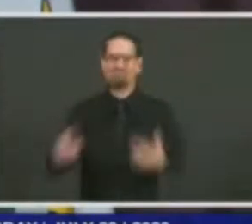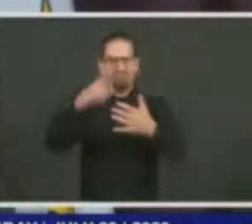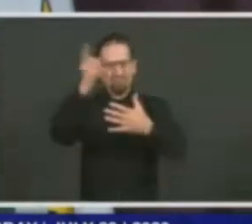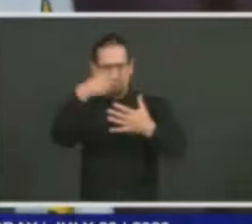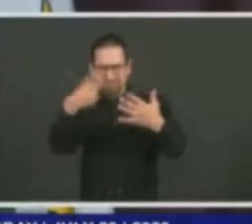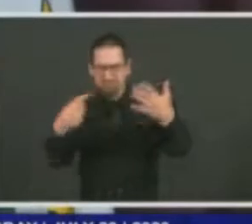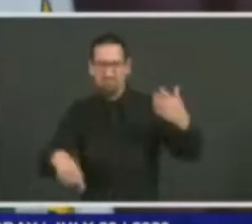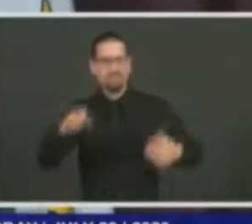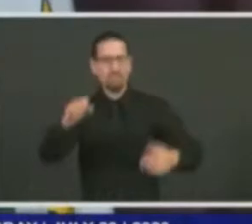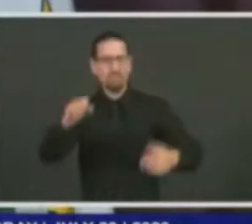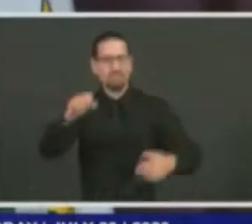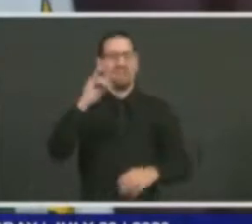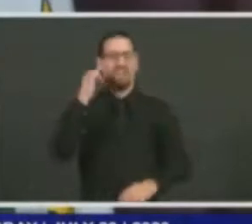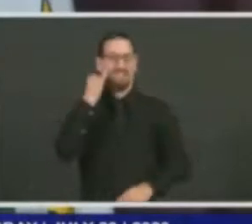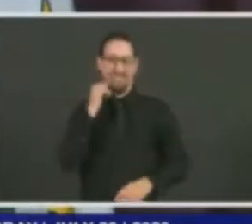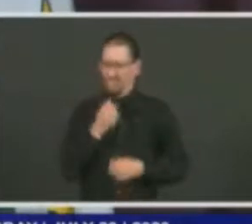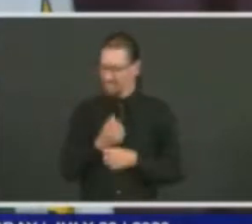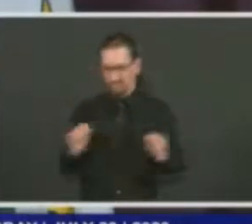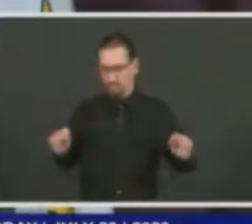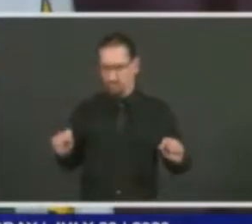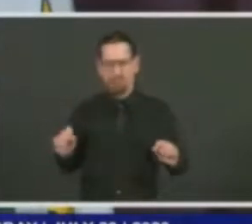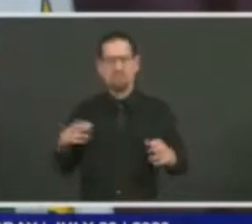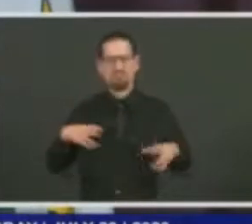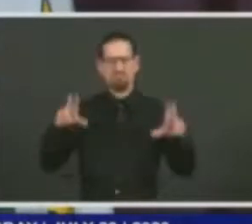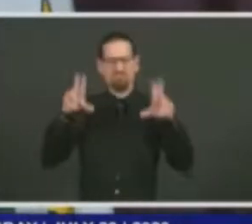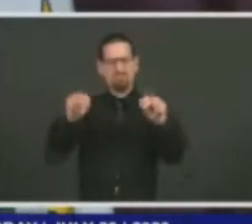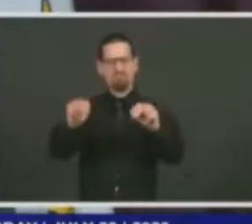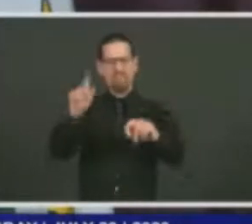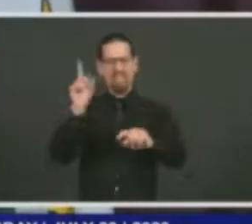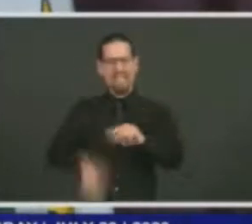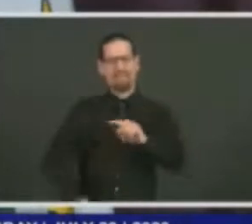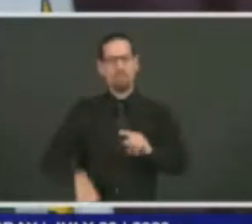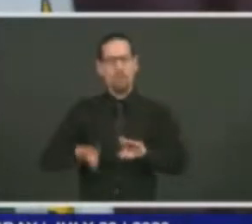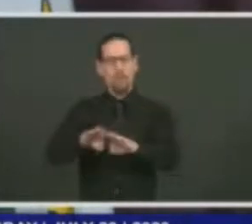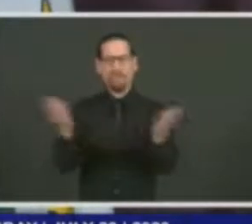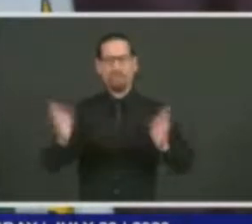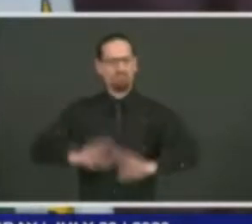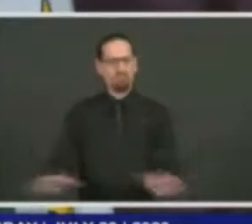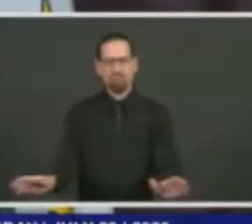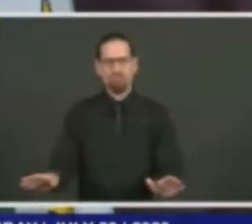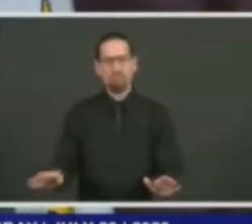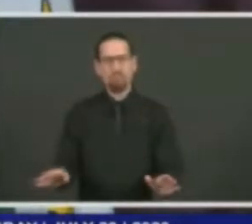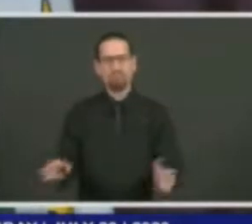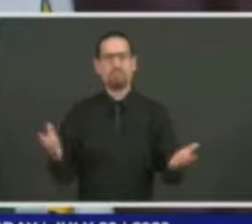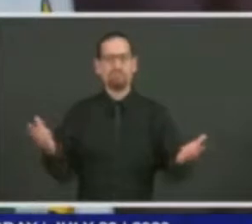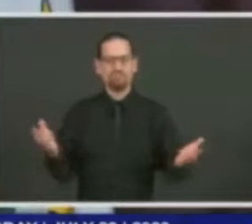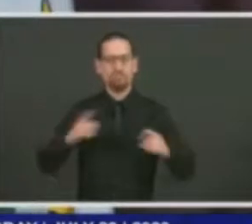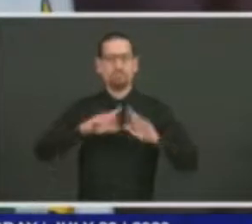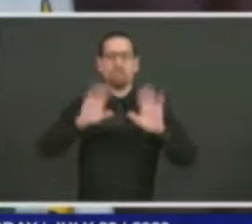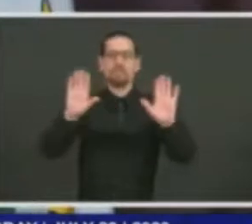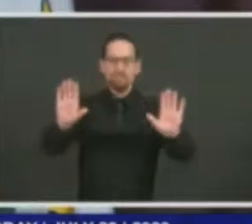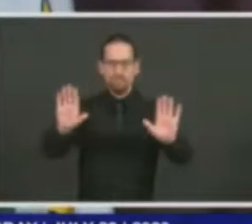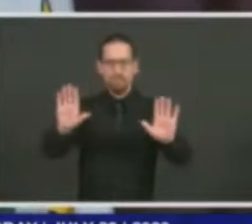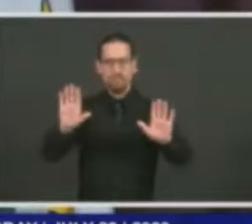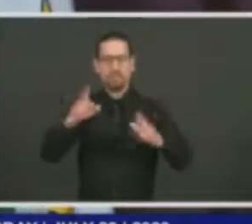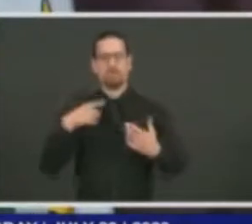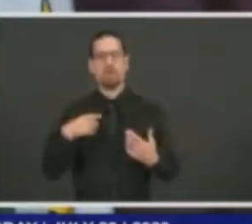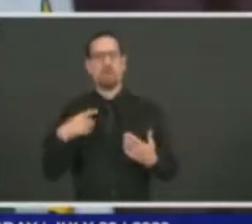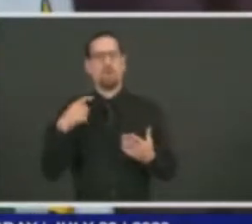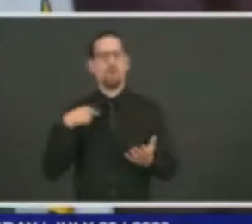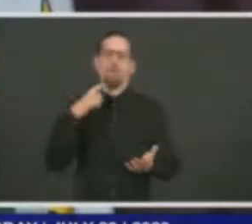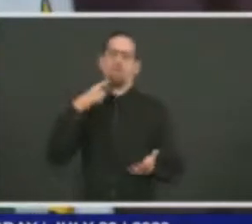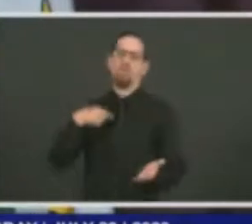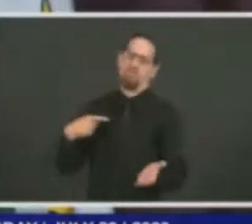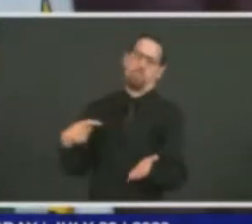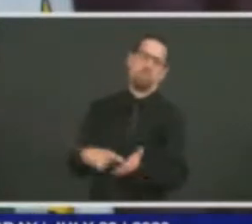Won't do it. Not worth it. Not going to happen. But I'll also tell you this, we owe it to our children to do everything we can to get